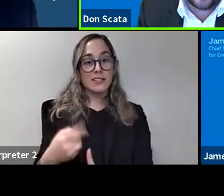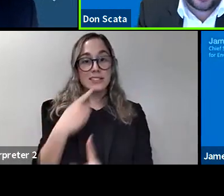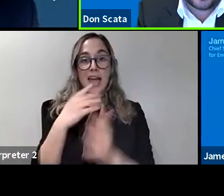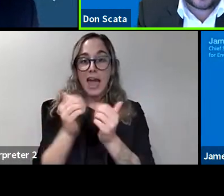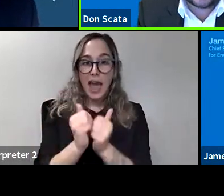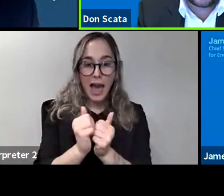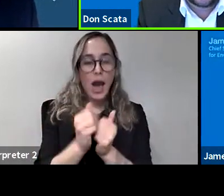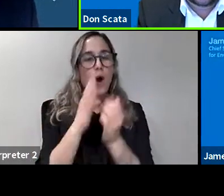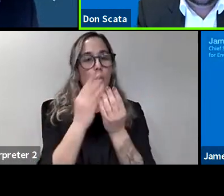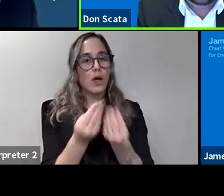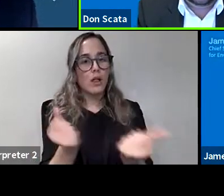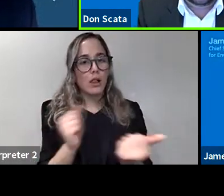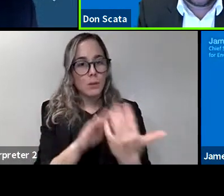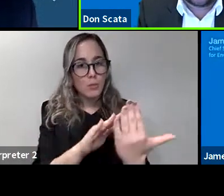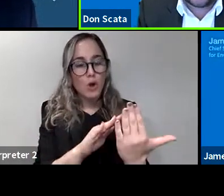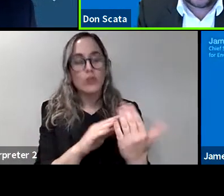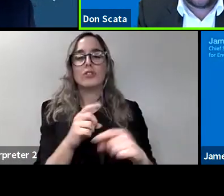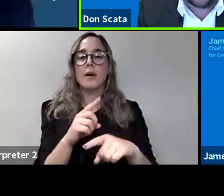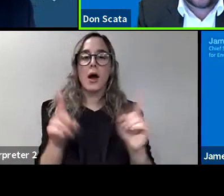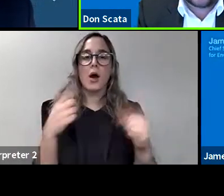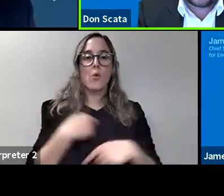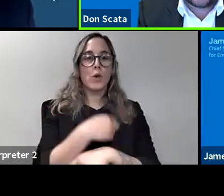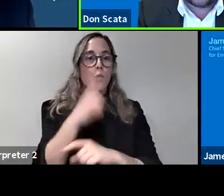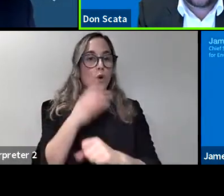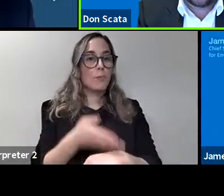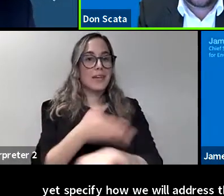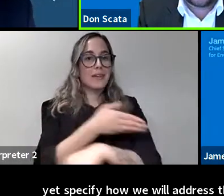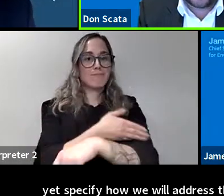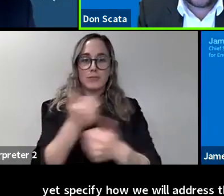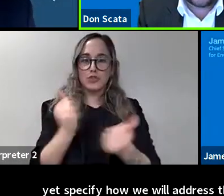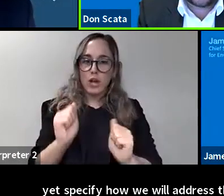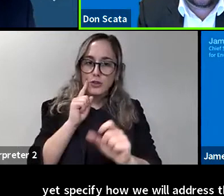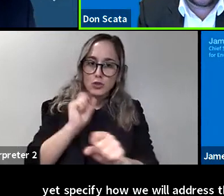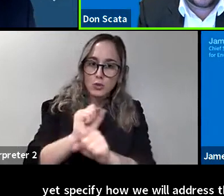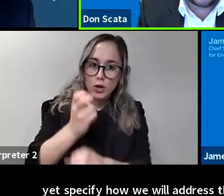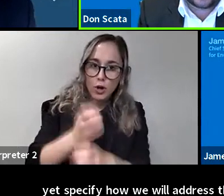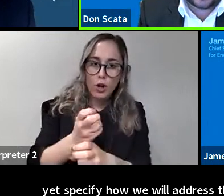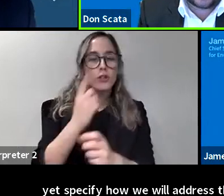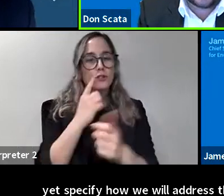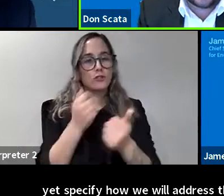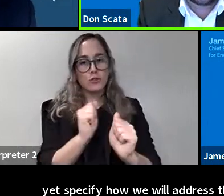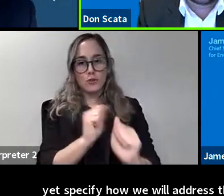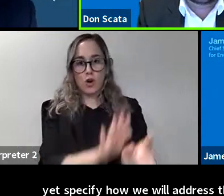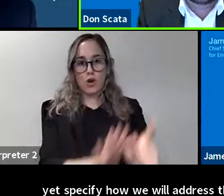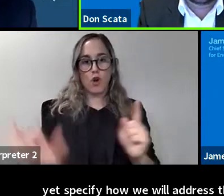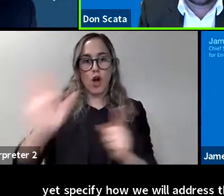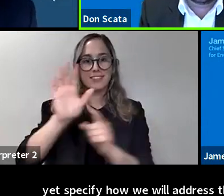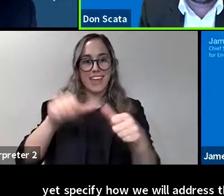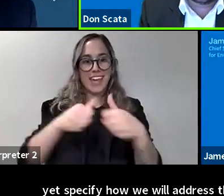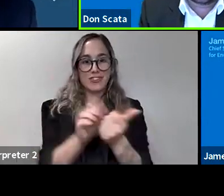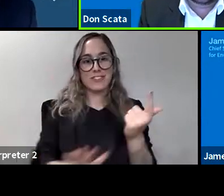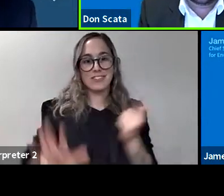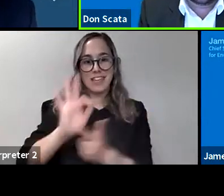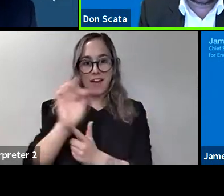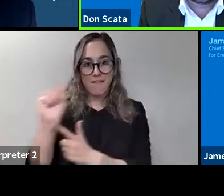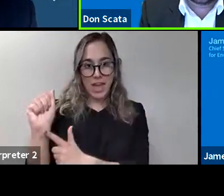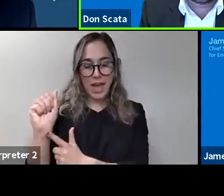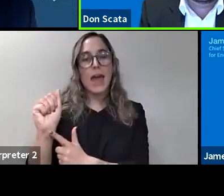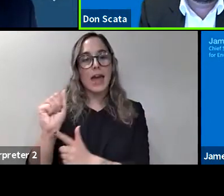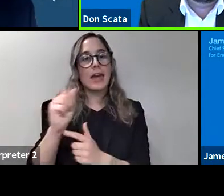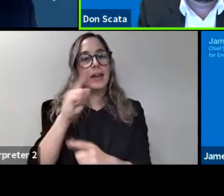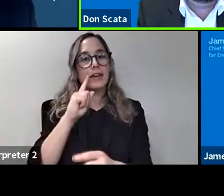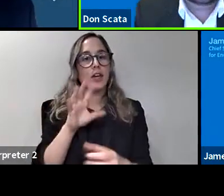in our noise policies, we will be increasing our efforts on environmental justice across the agency, and that will include our efforts on